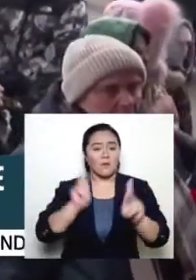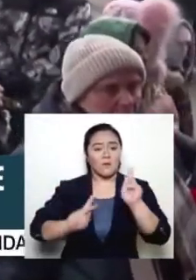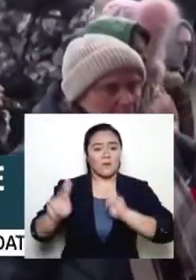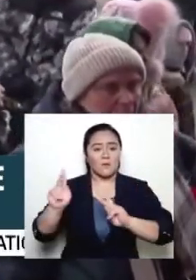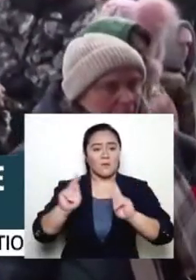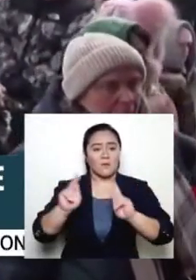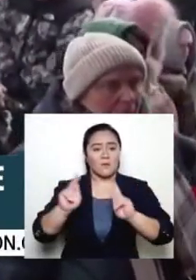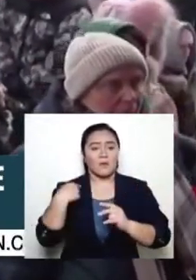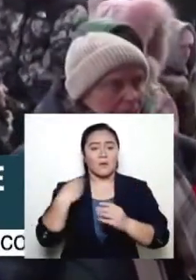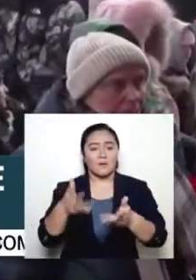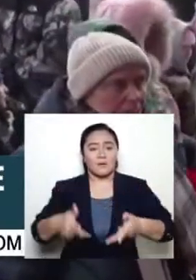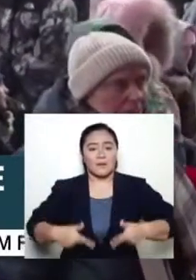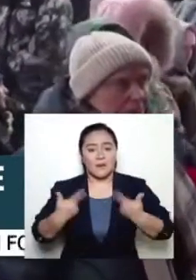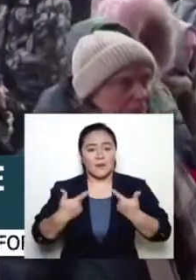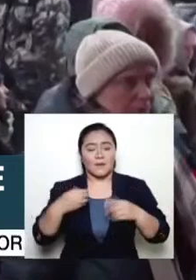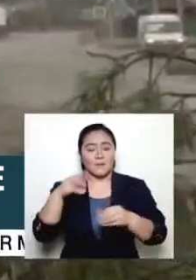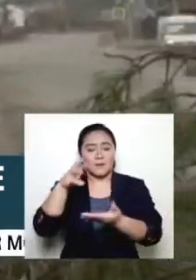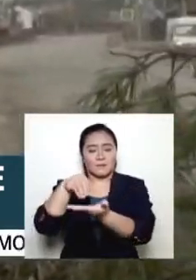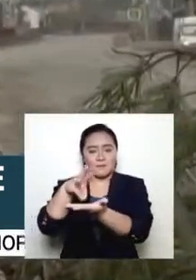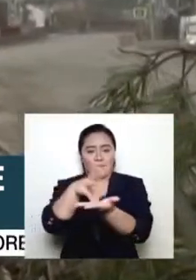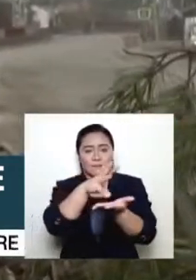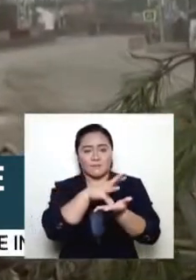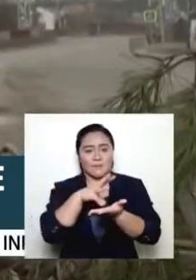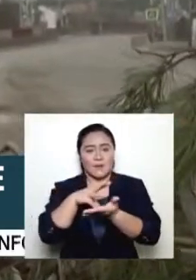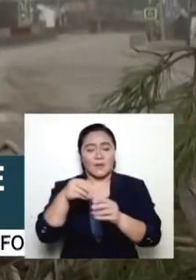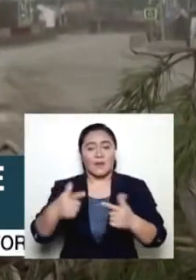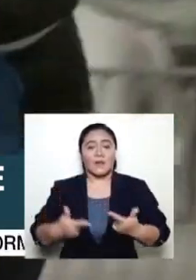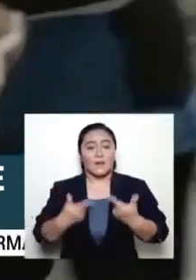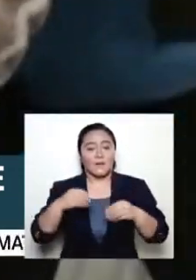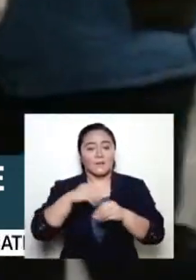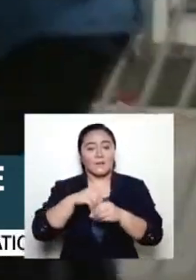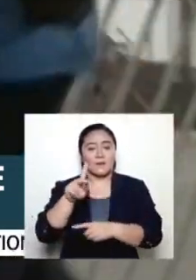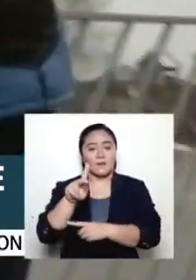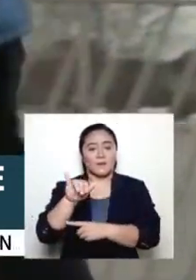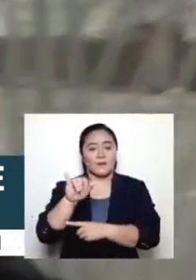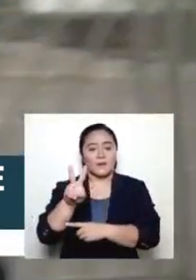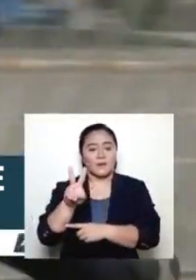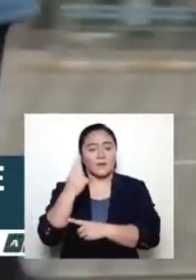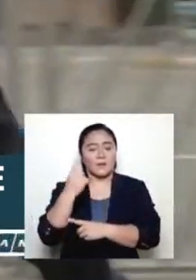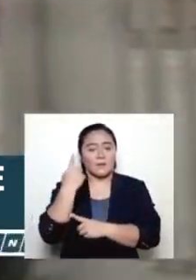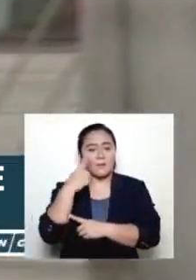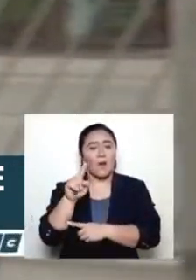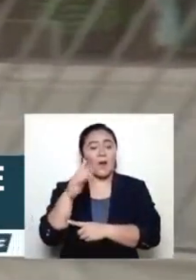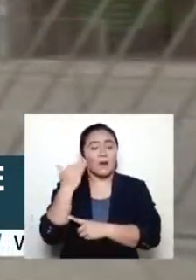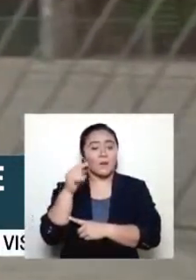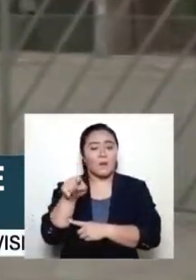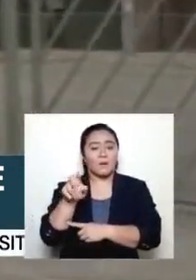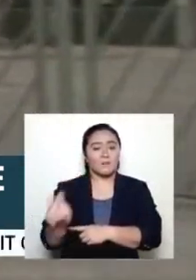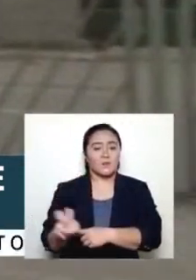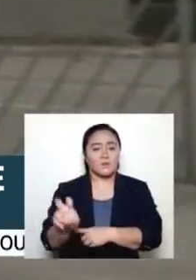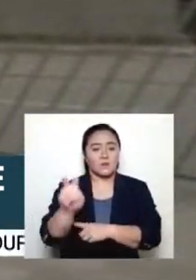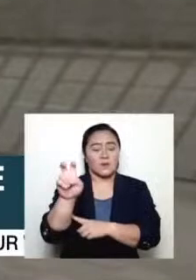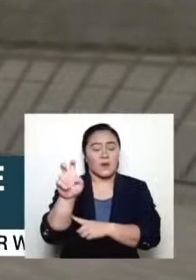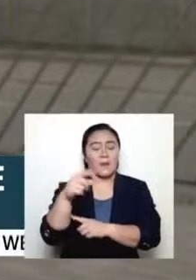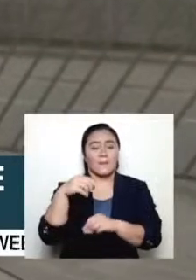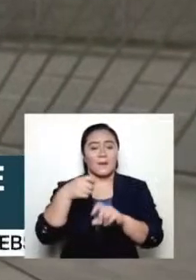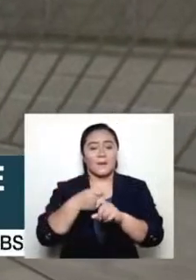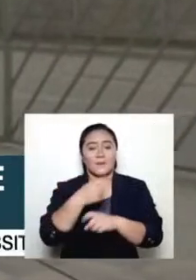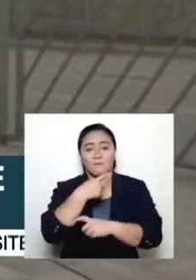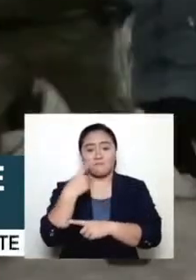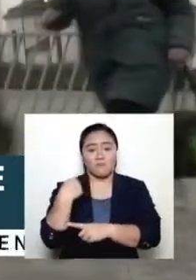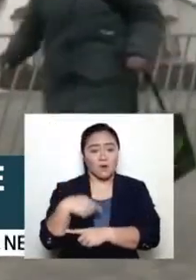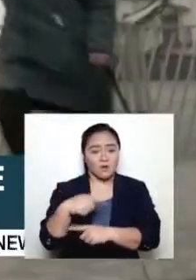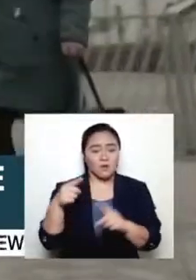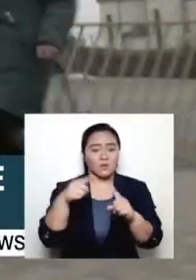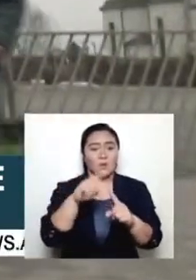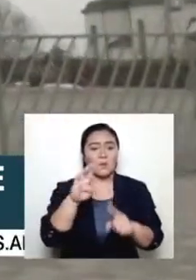cities, including the capital, Kyiv. But most of these corridors would travel through Russia or Belarus. United